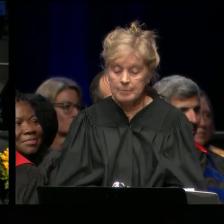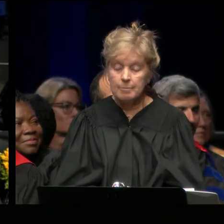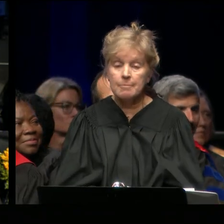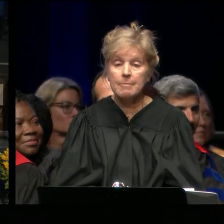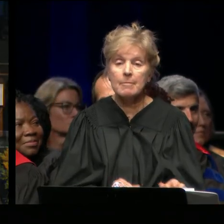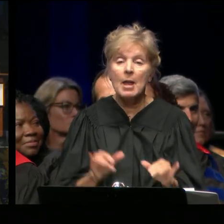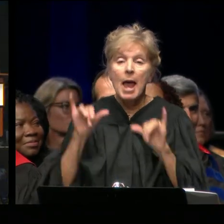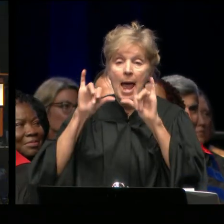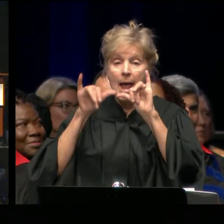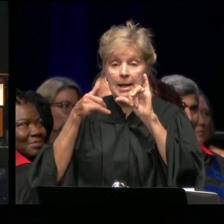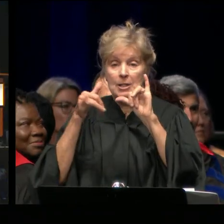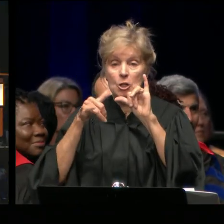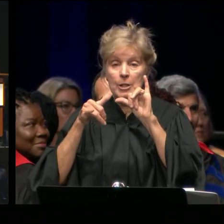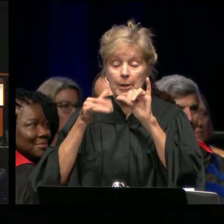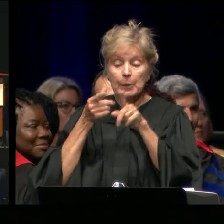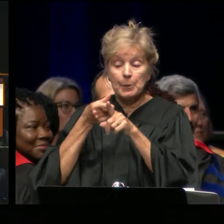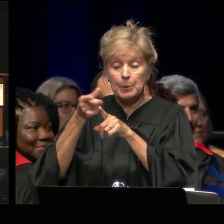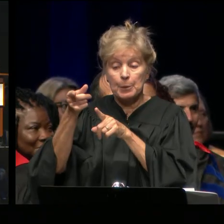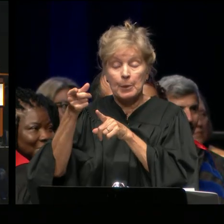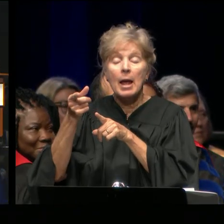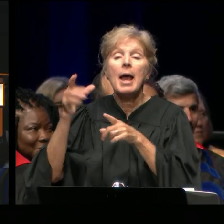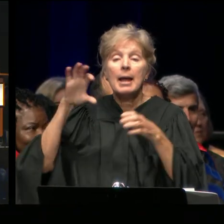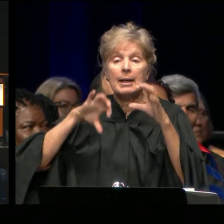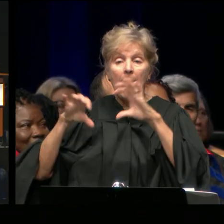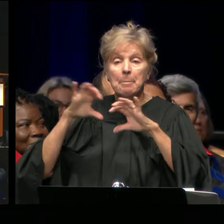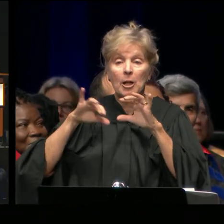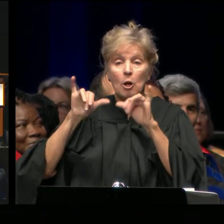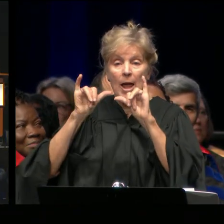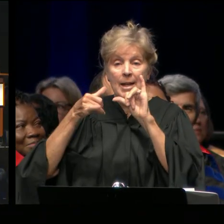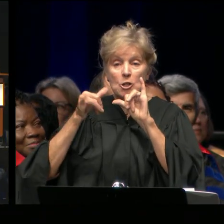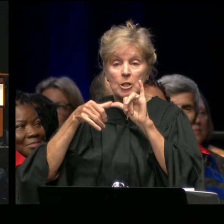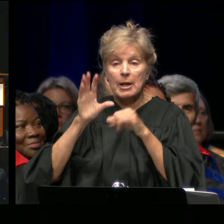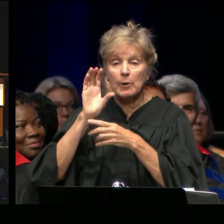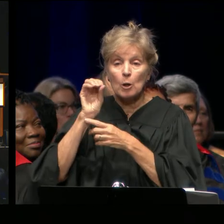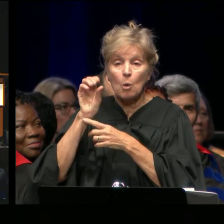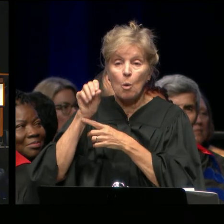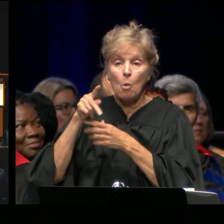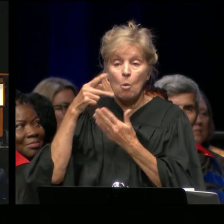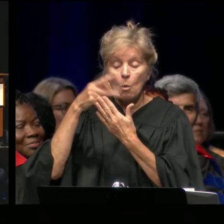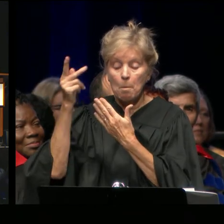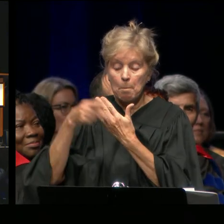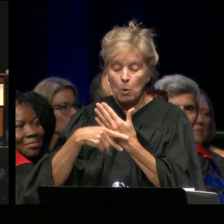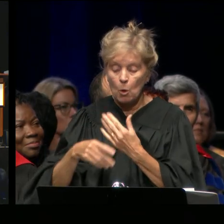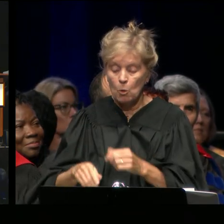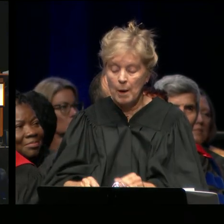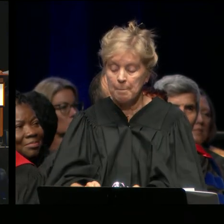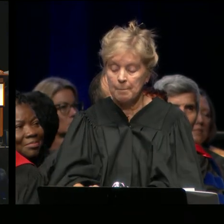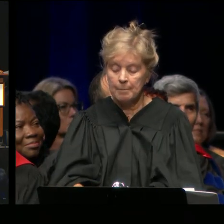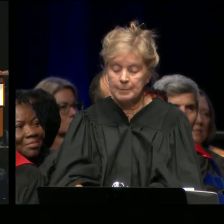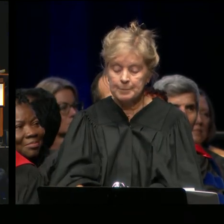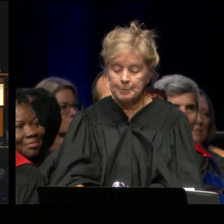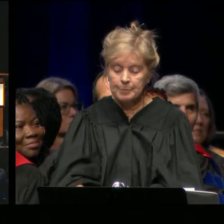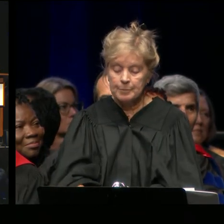Bachelor of Engineering in Chemical Engineering Cooperative Program.